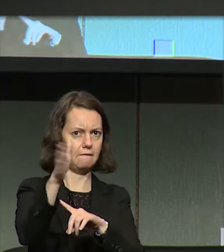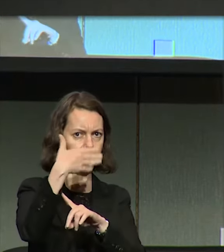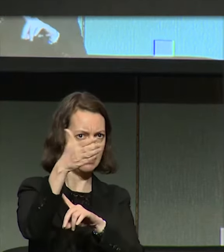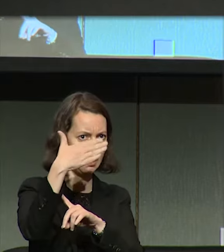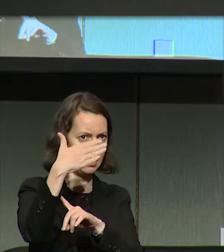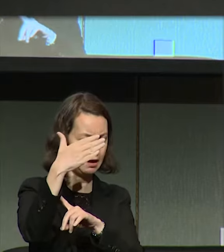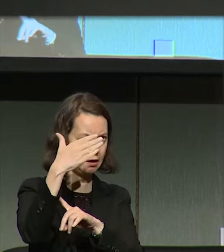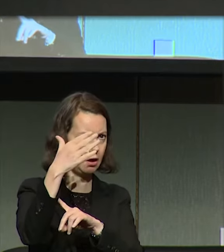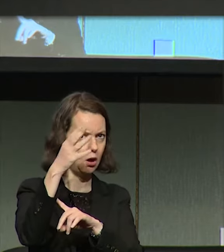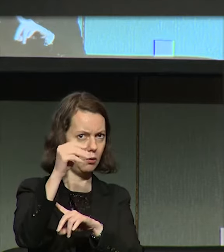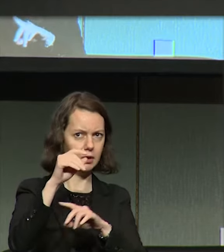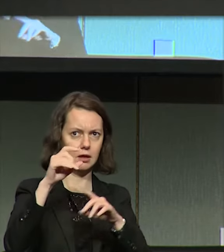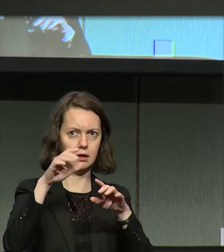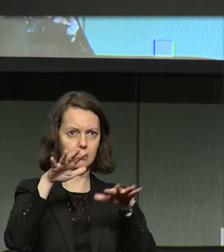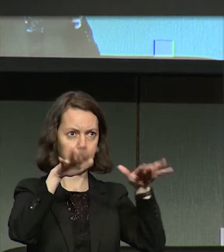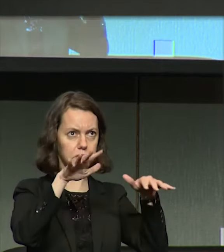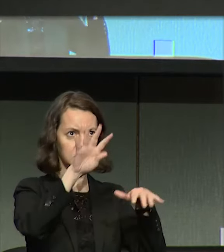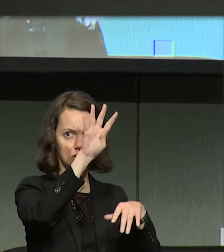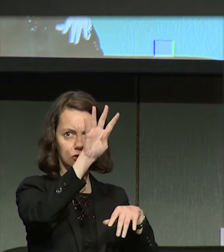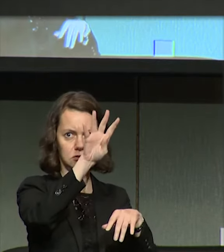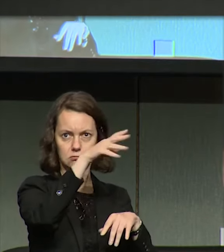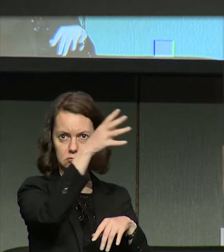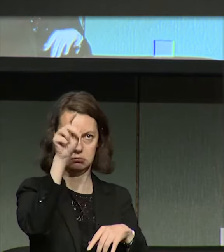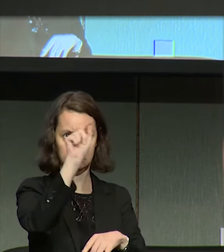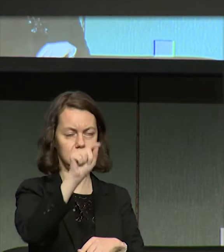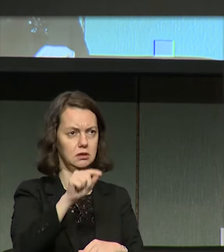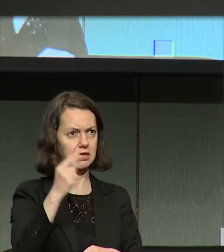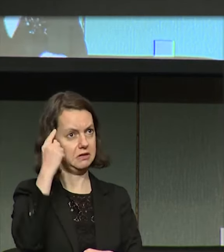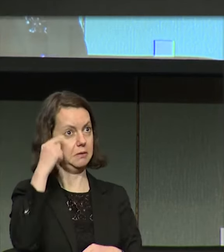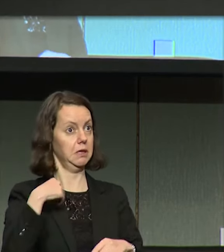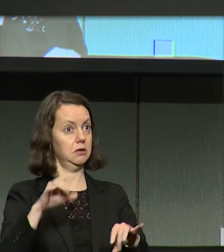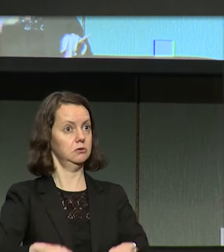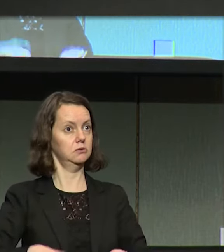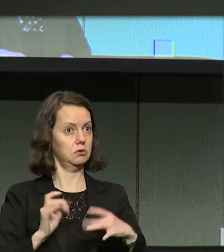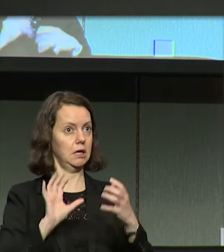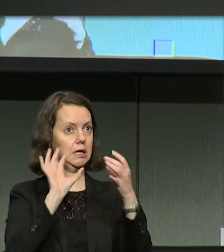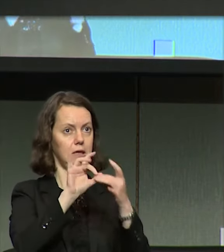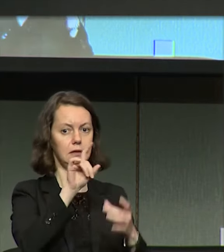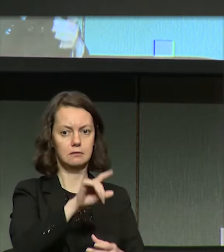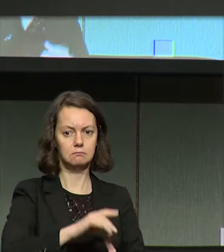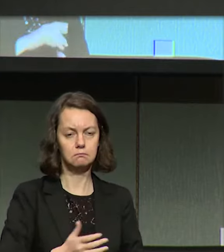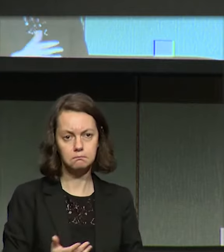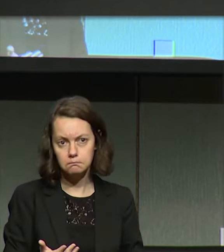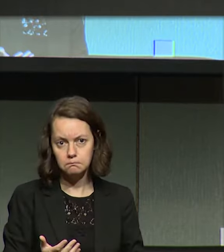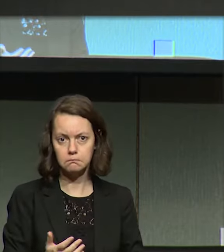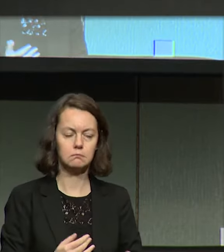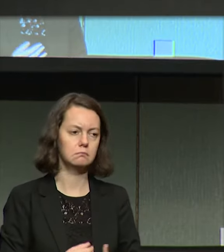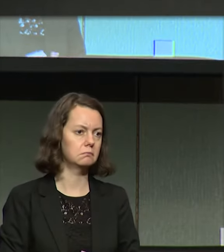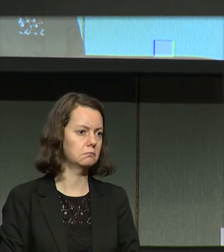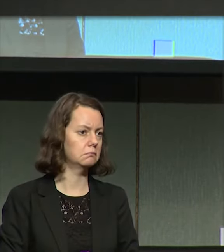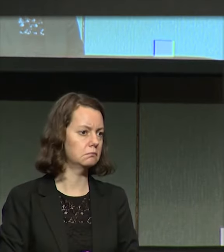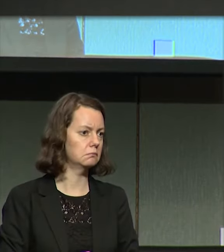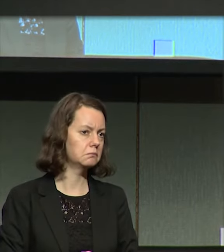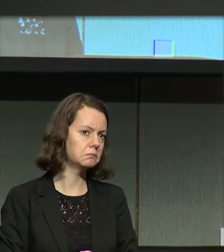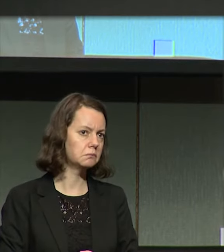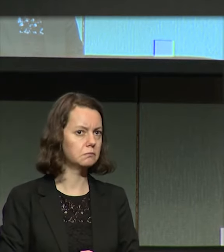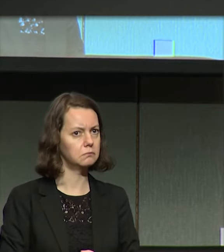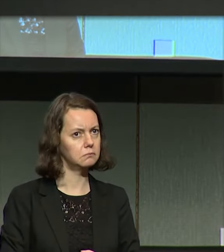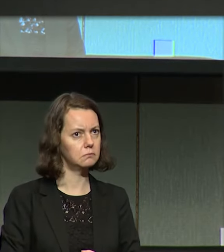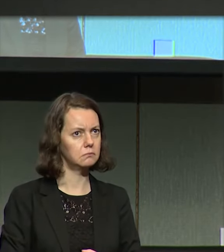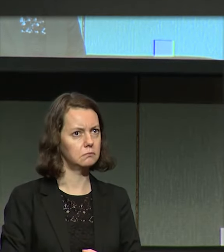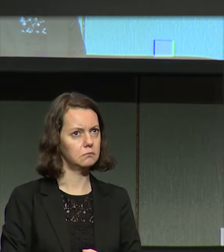there, do you think that would make my sense of being Australian resonate strongly? Or would that kind of convince me